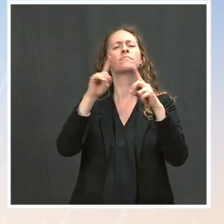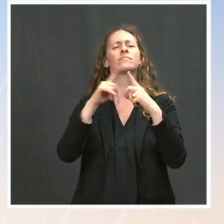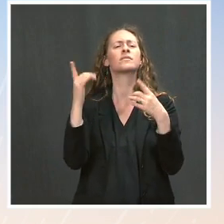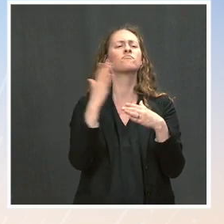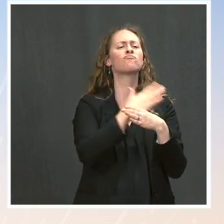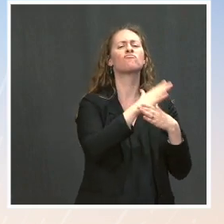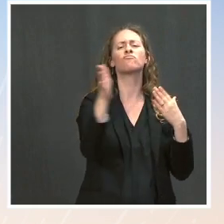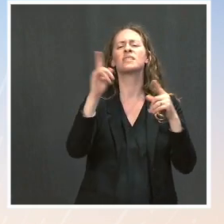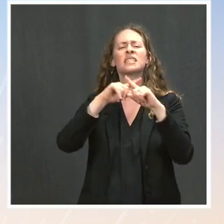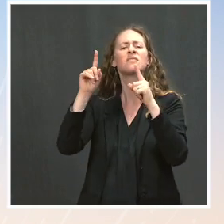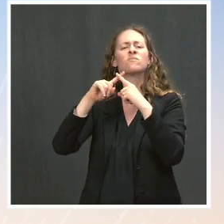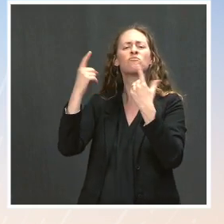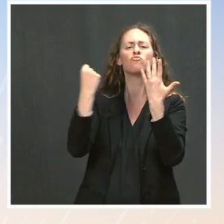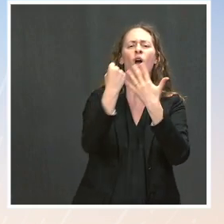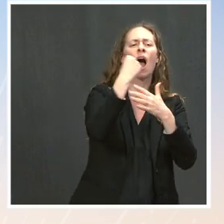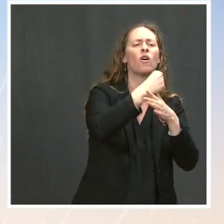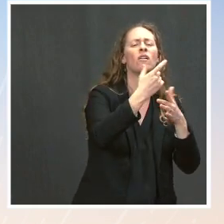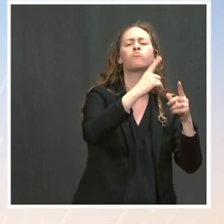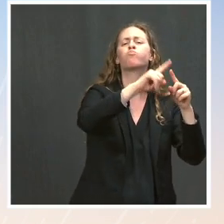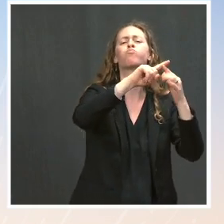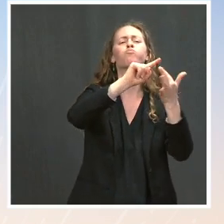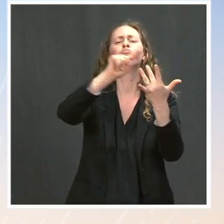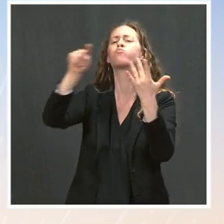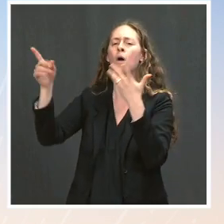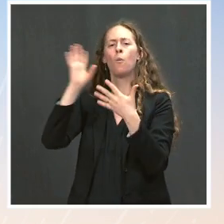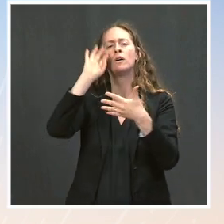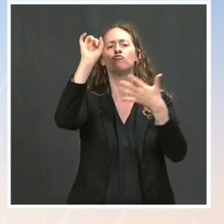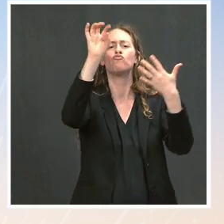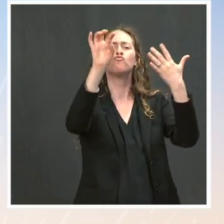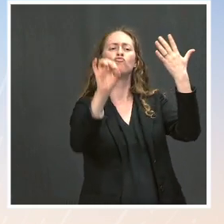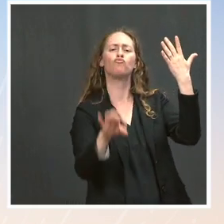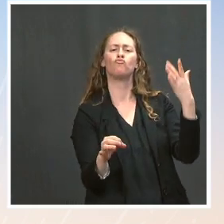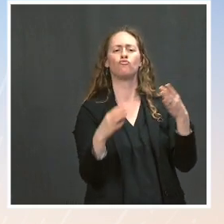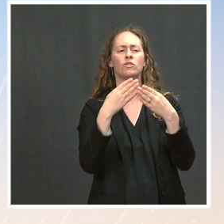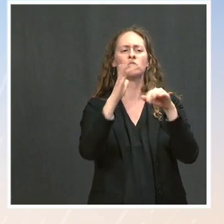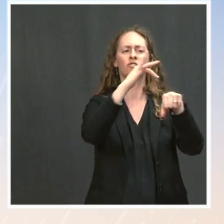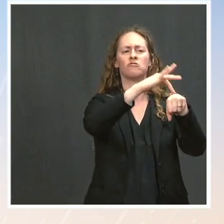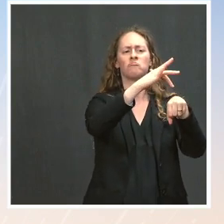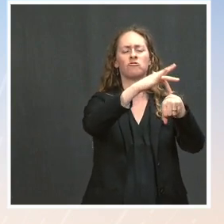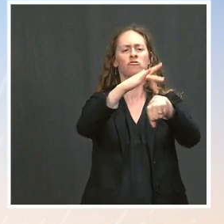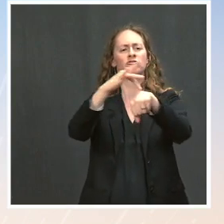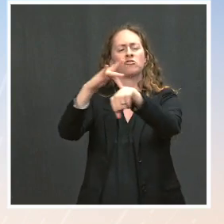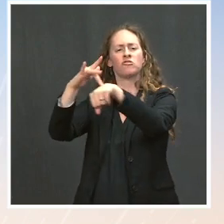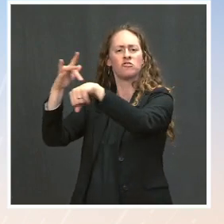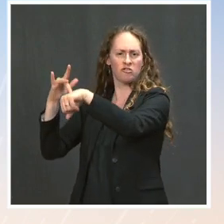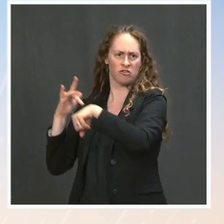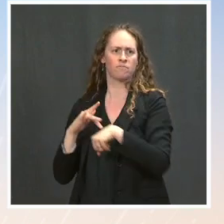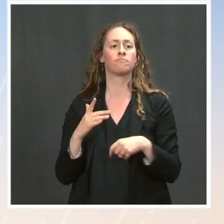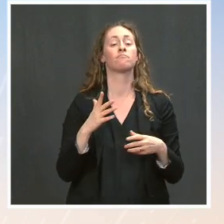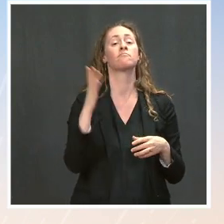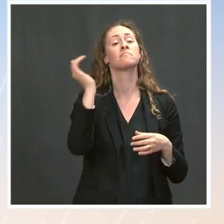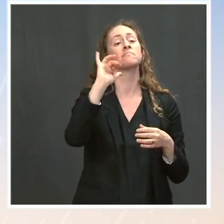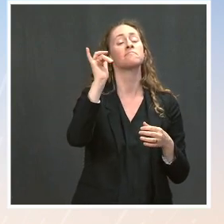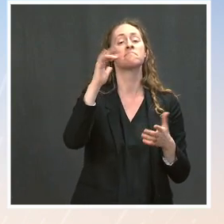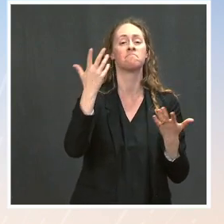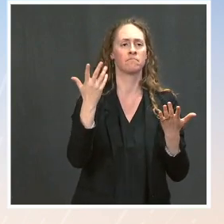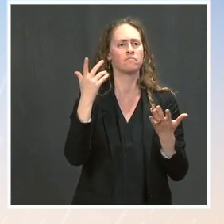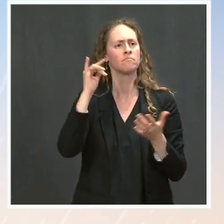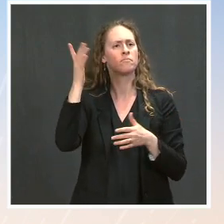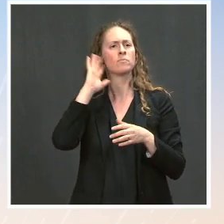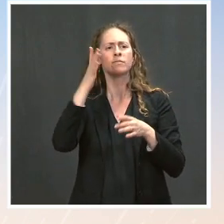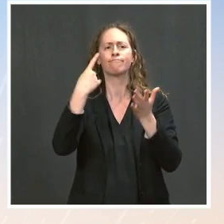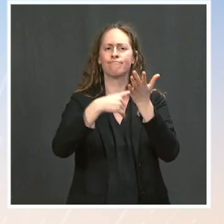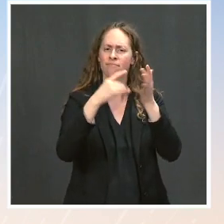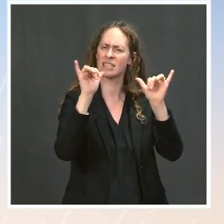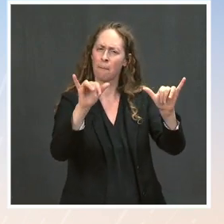that he has for the upcoming months of his presidency, including putting in place, working with Congress to put in